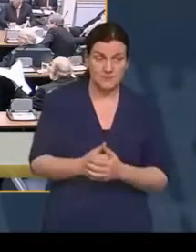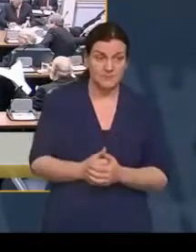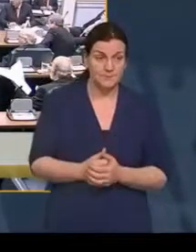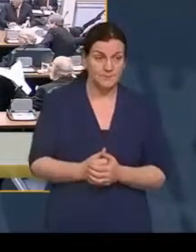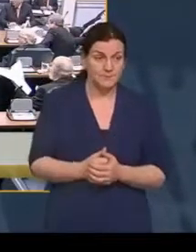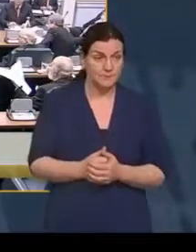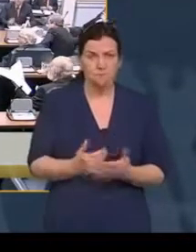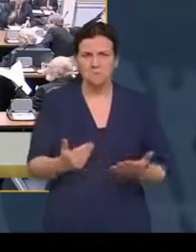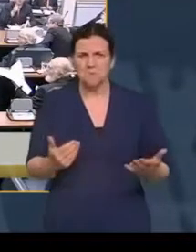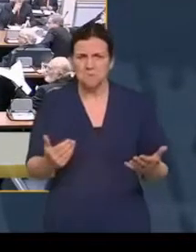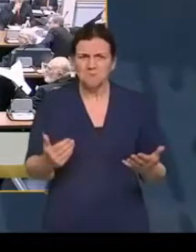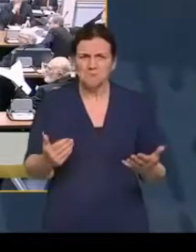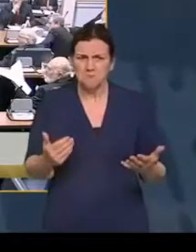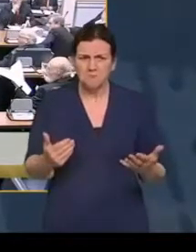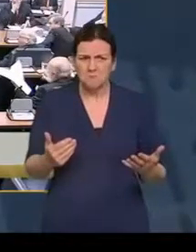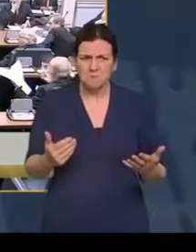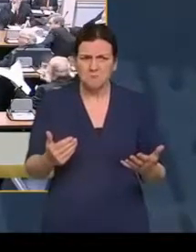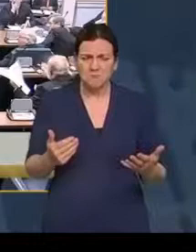ahead.